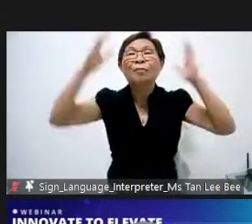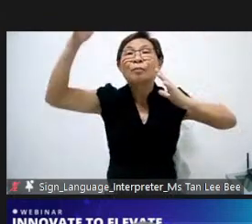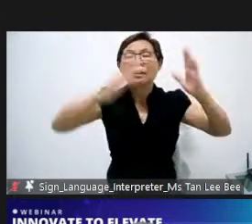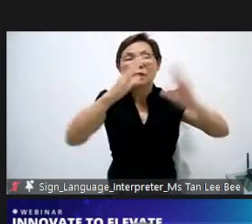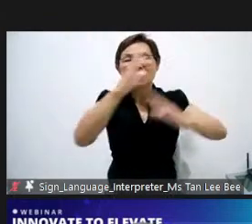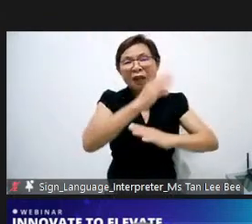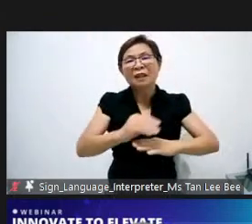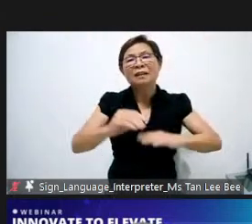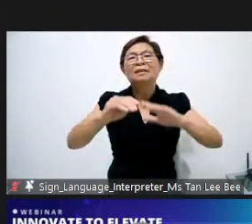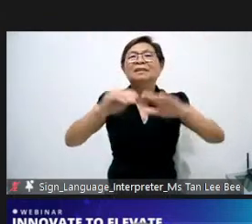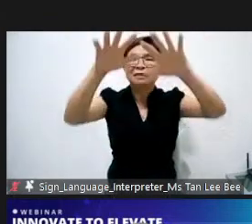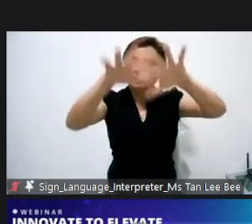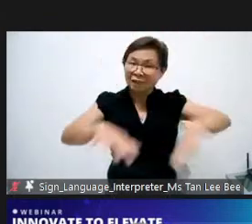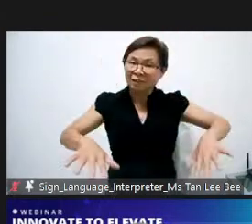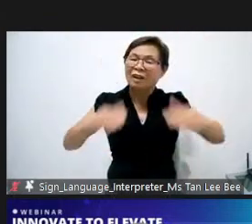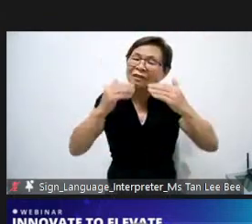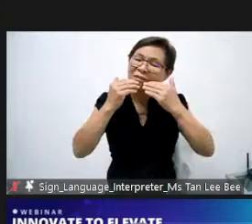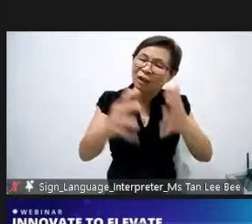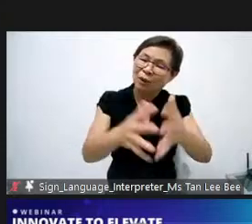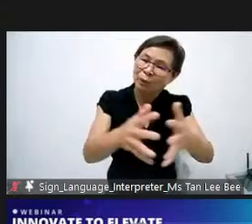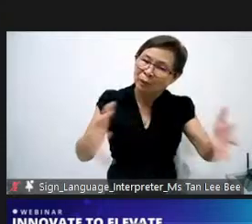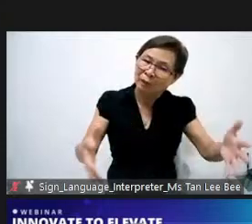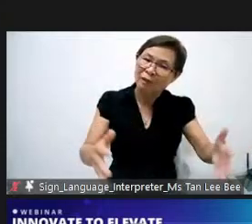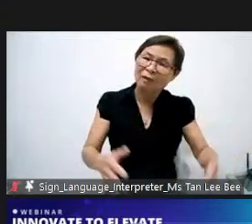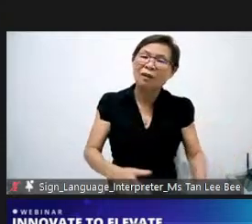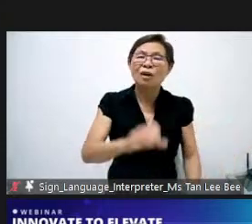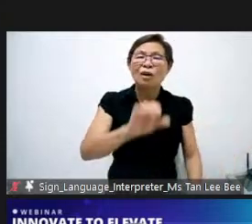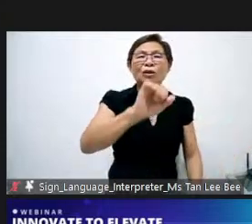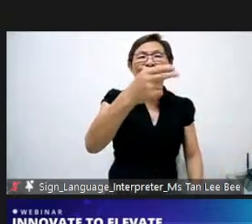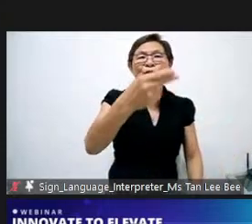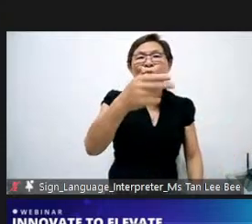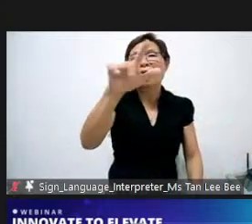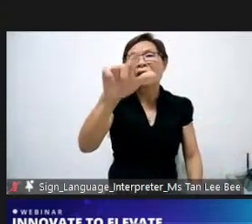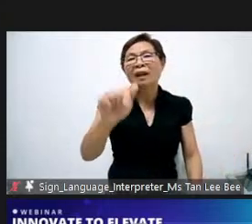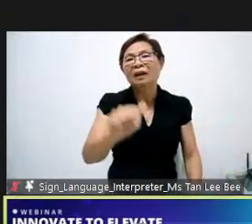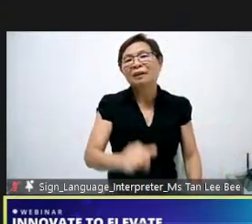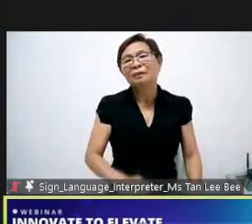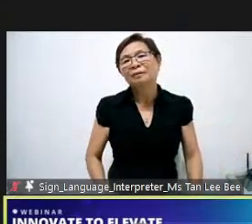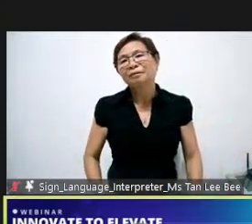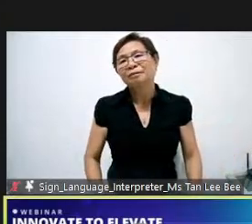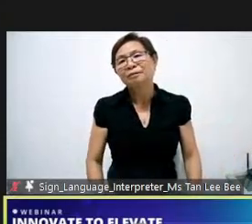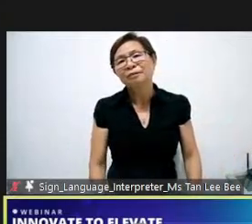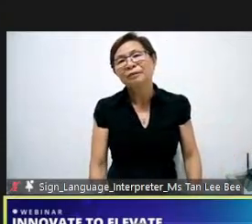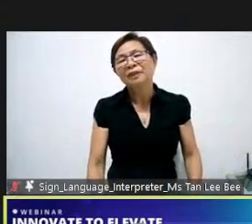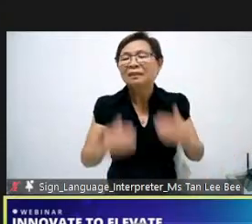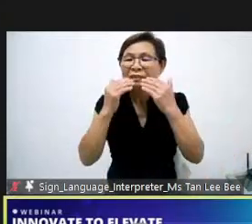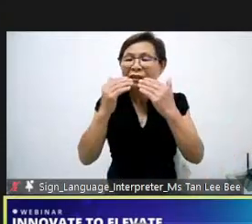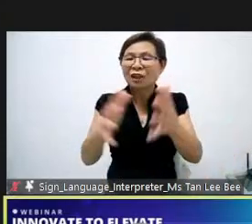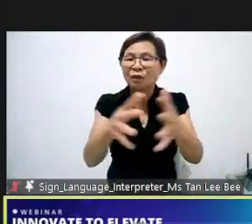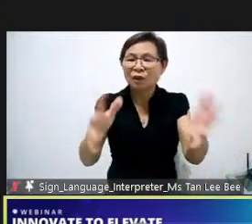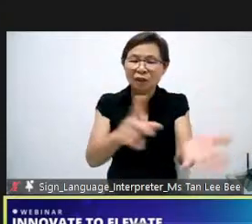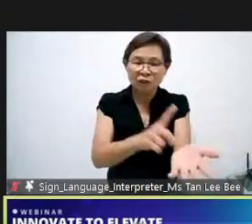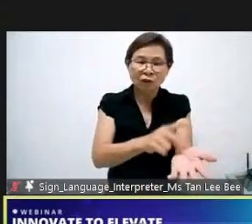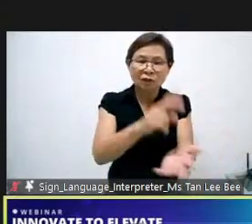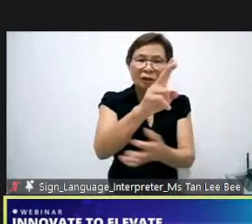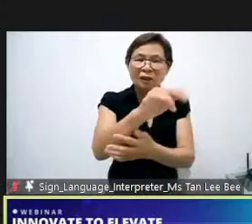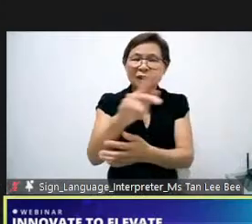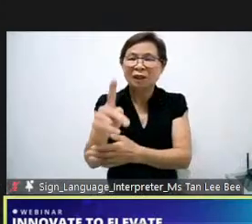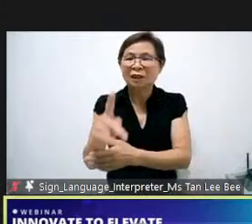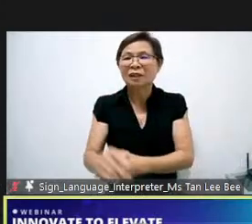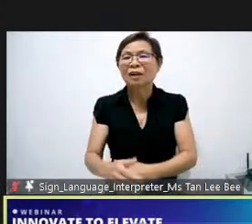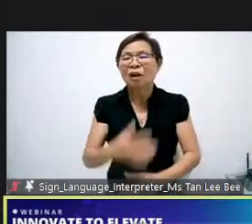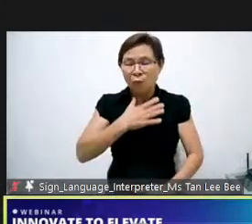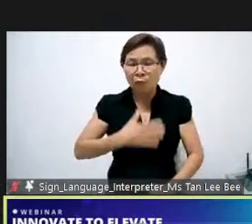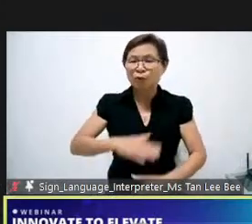in South Asia. Thank you very much, Ms. Wala and also SEAMEO SEN. Thank you so much, Dr. Nick Hishamuddin. We wish you all the